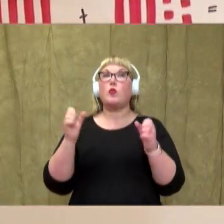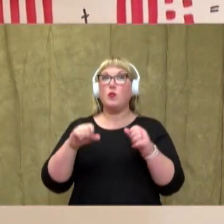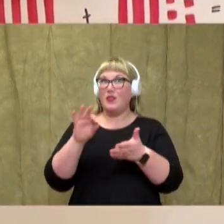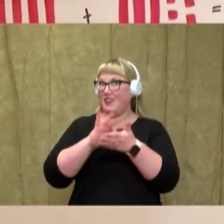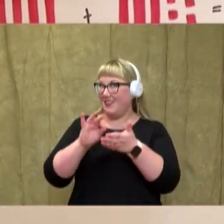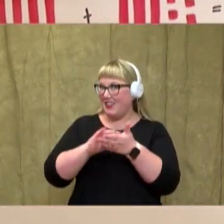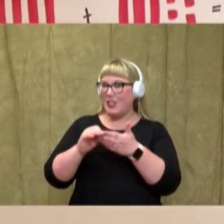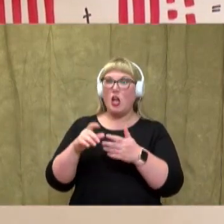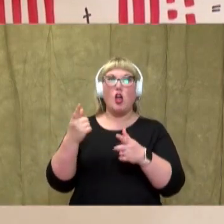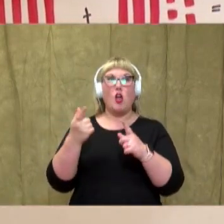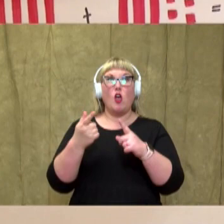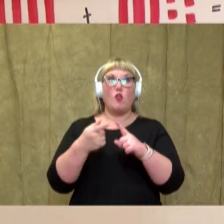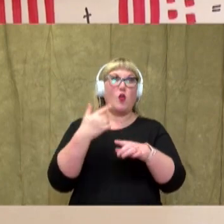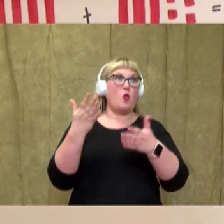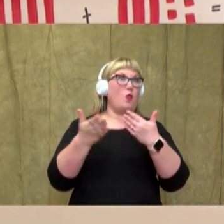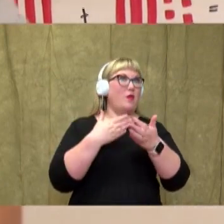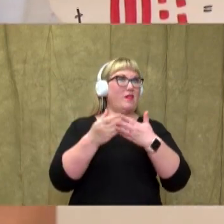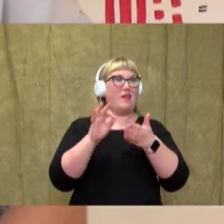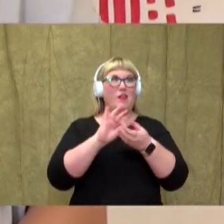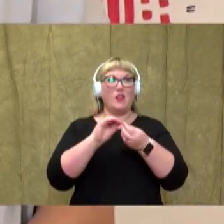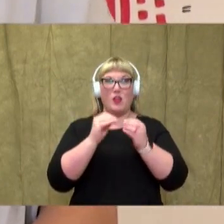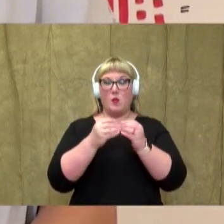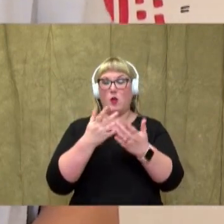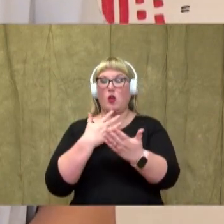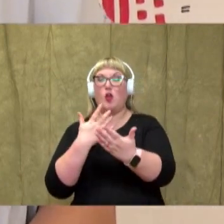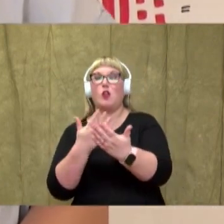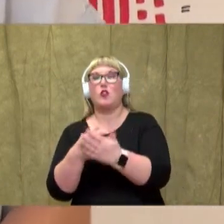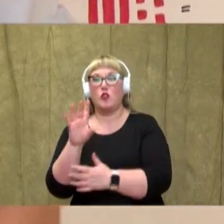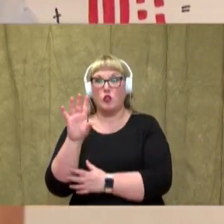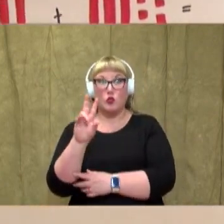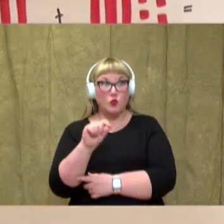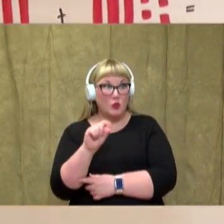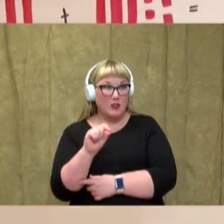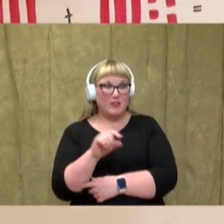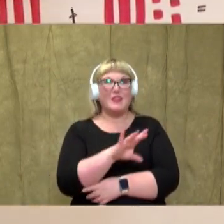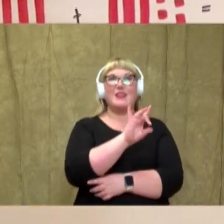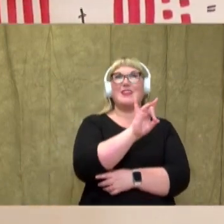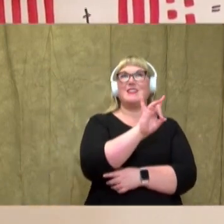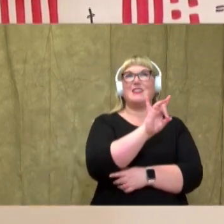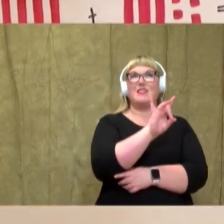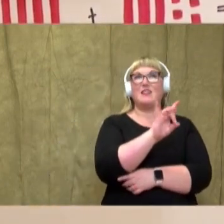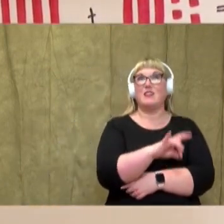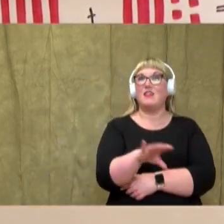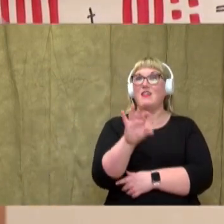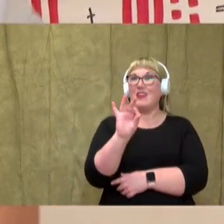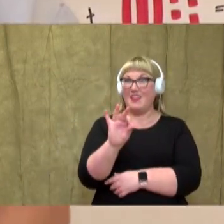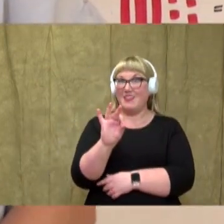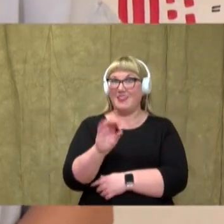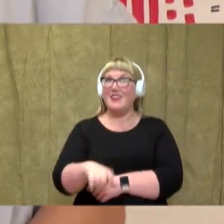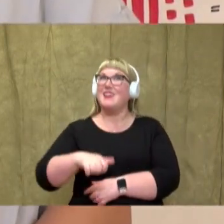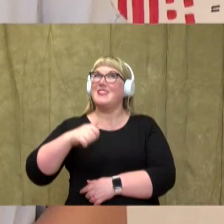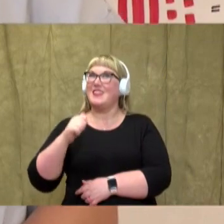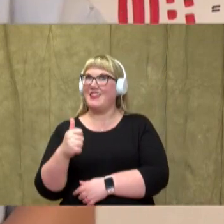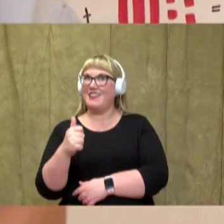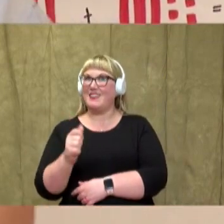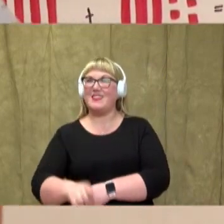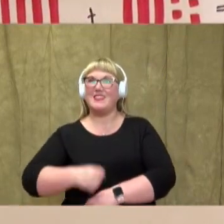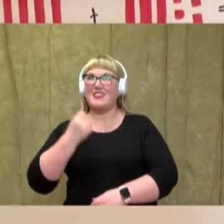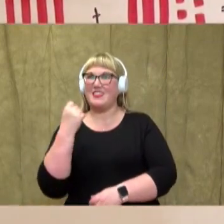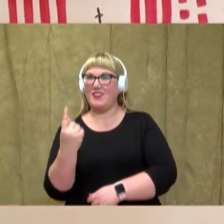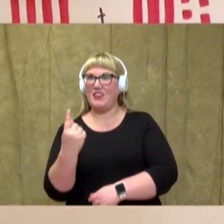from any number to 20, starting with 8. Ready? 8, 9,